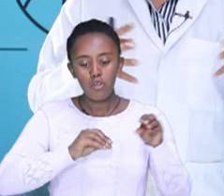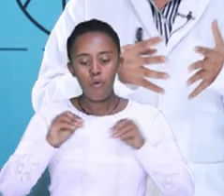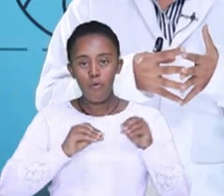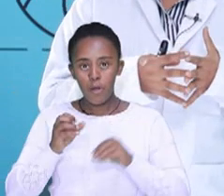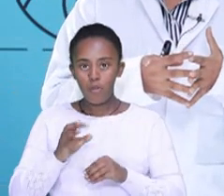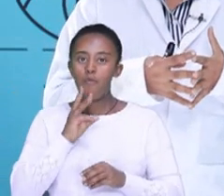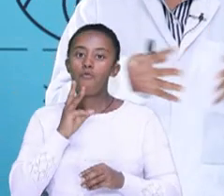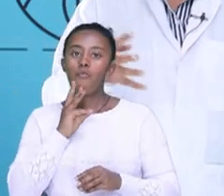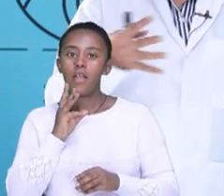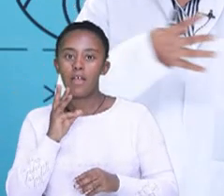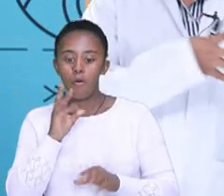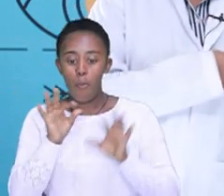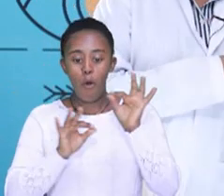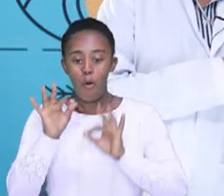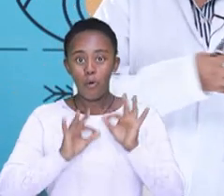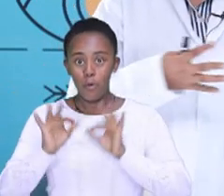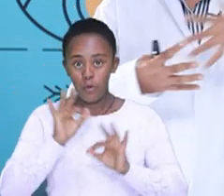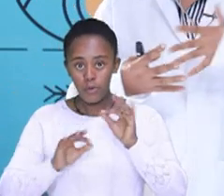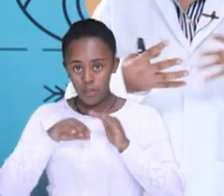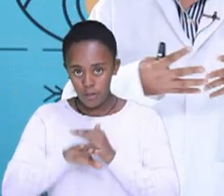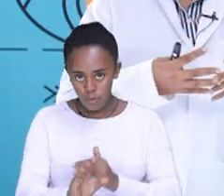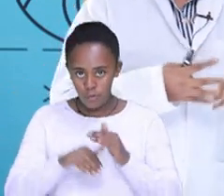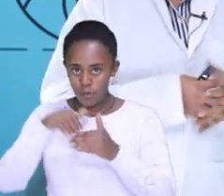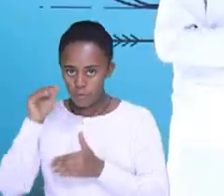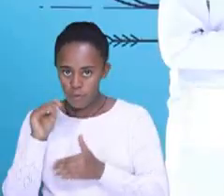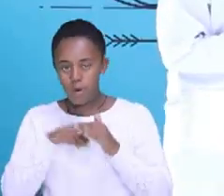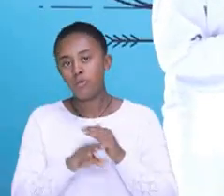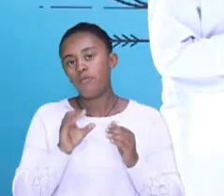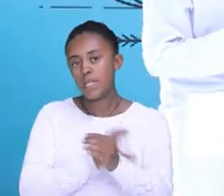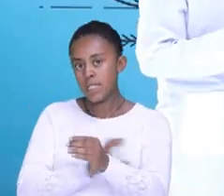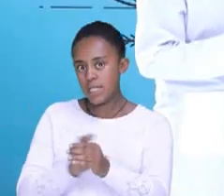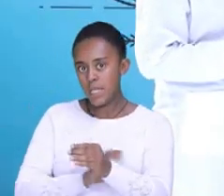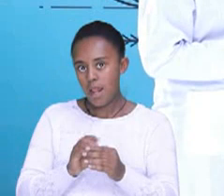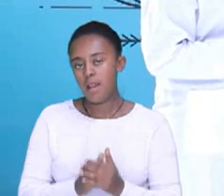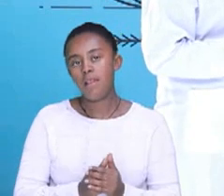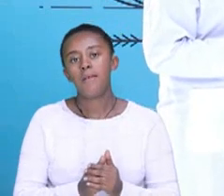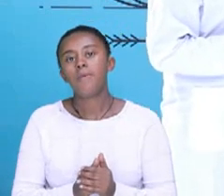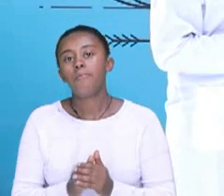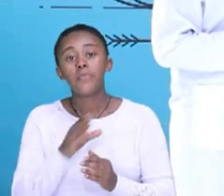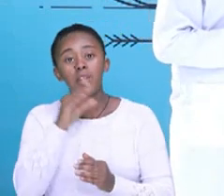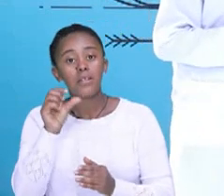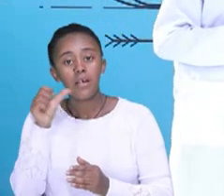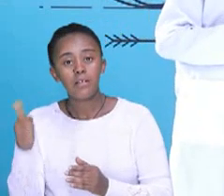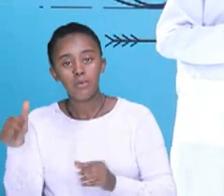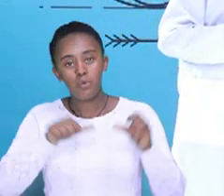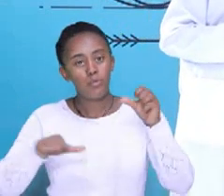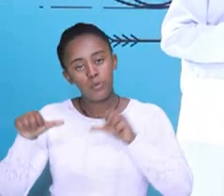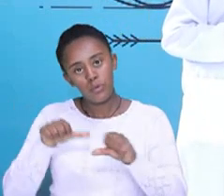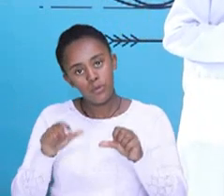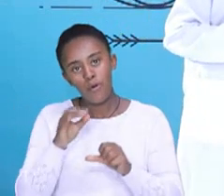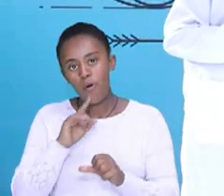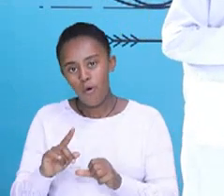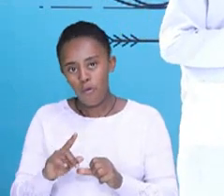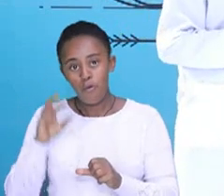movement of water molecules into and out of the cell, And the other contribution